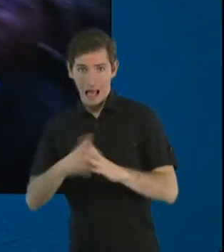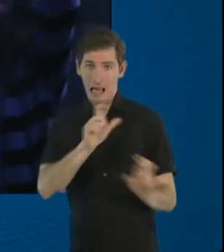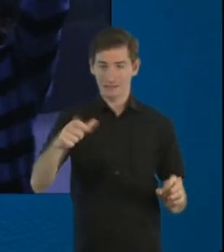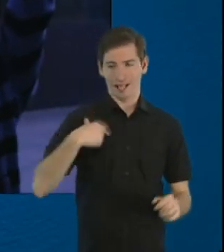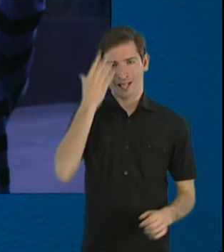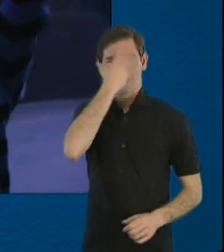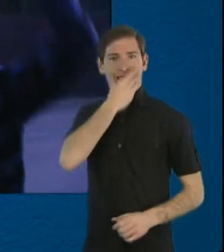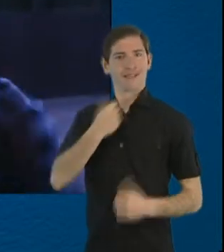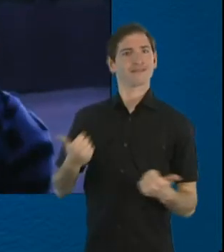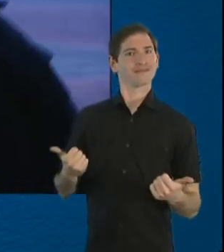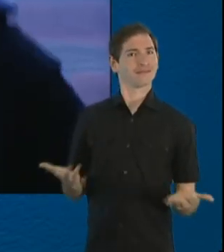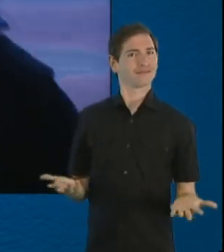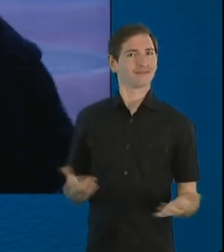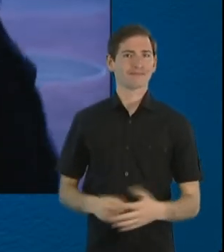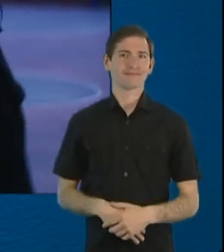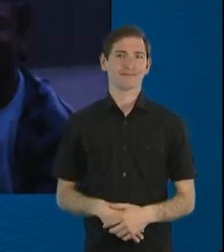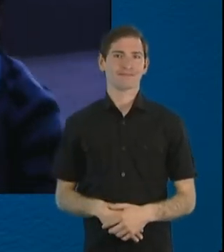looking.